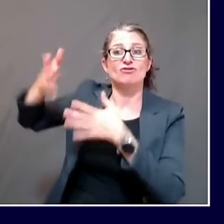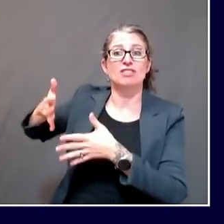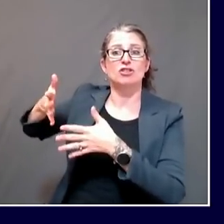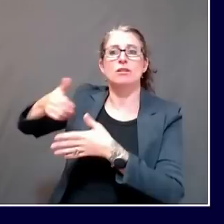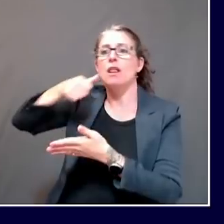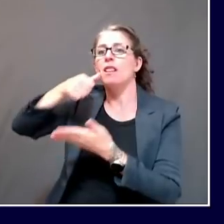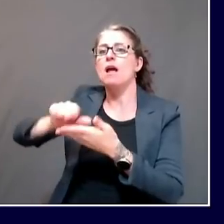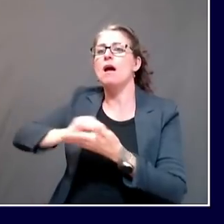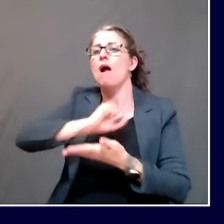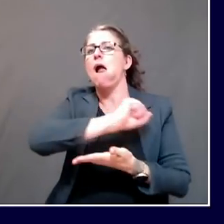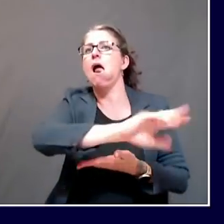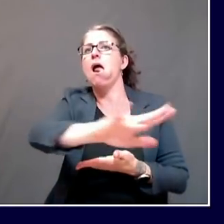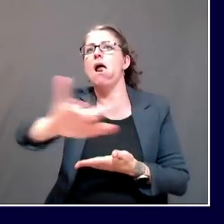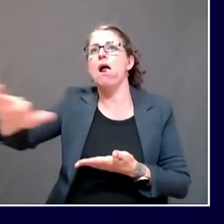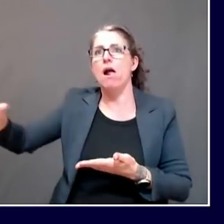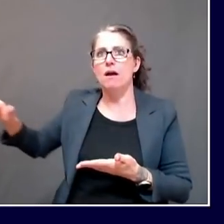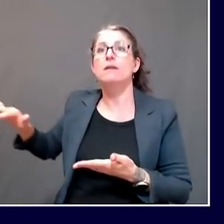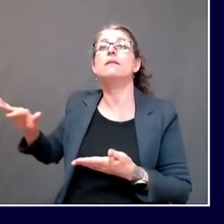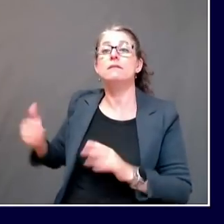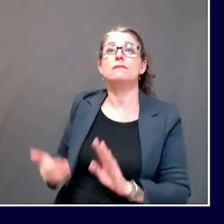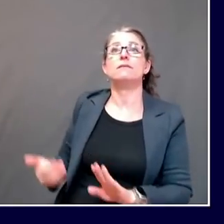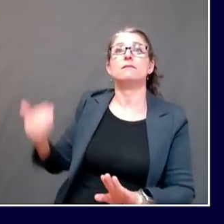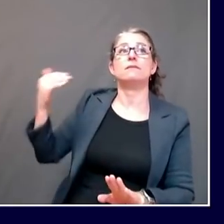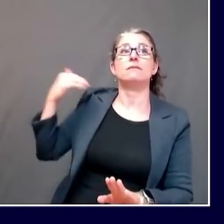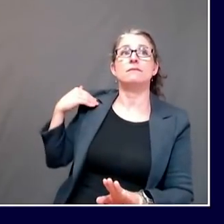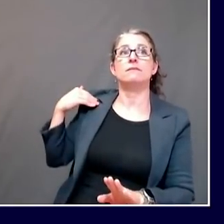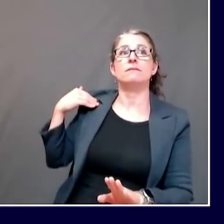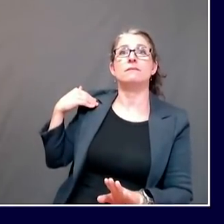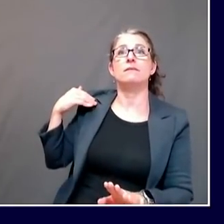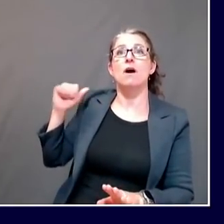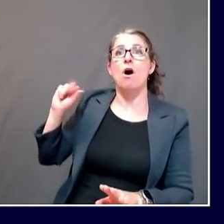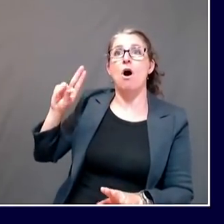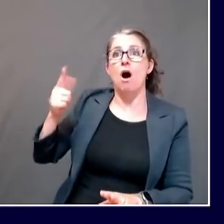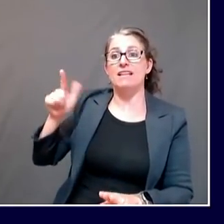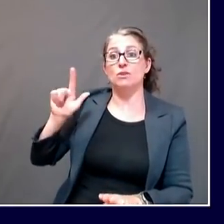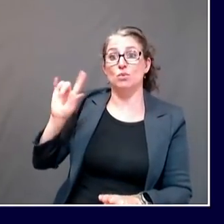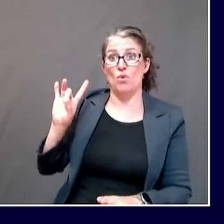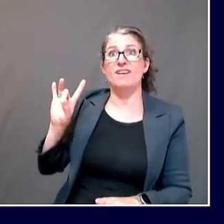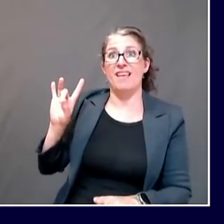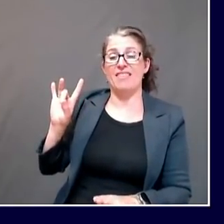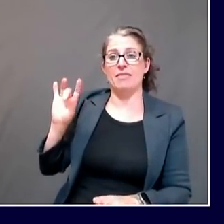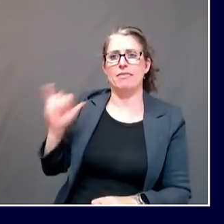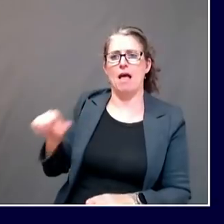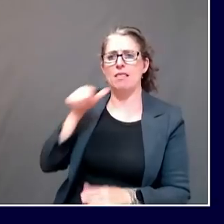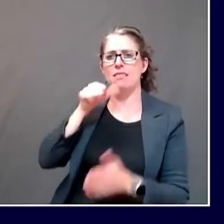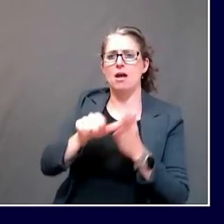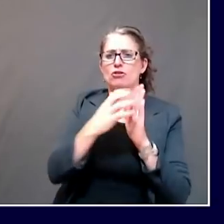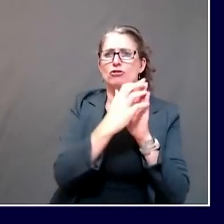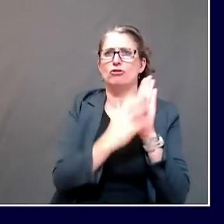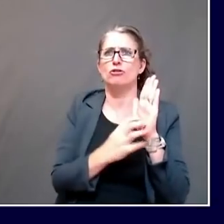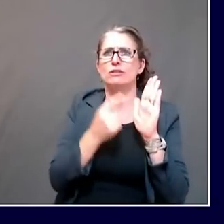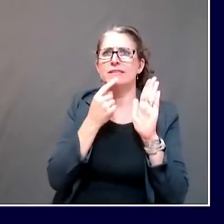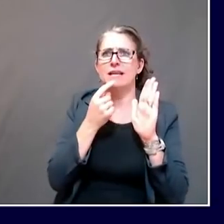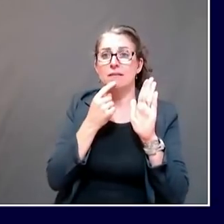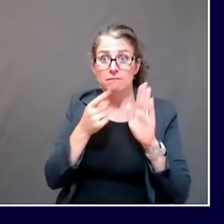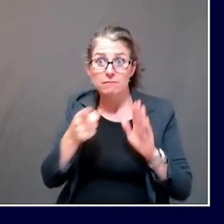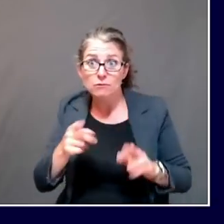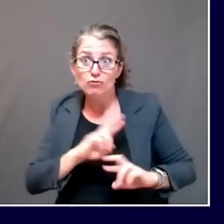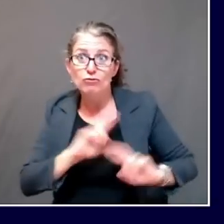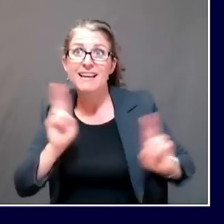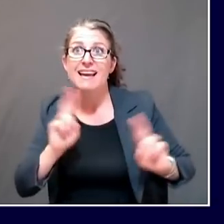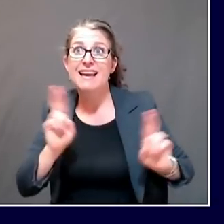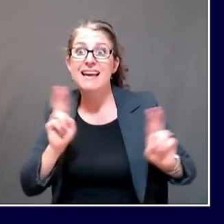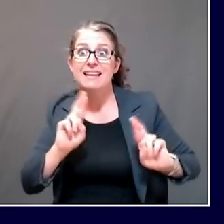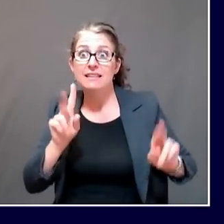coronavirus by November 1st, which is 2 days before the election. Have you received such a letter? And can you tell us